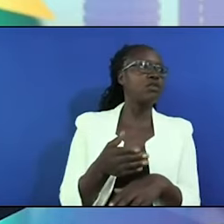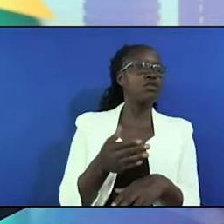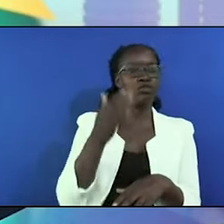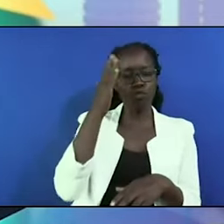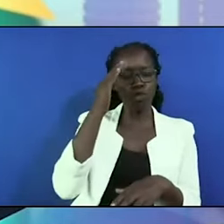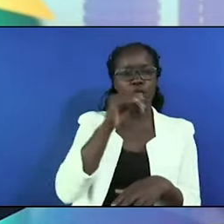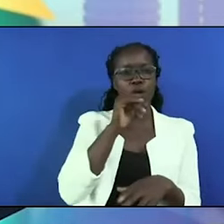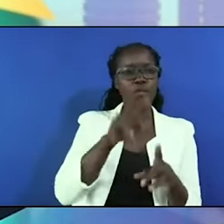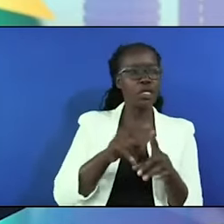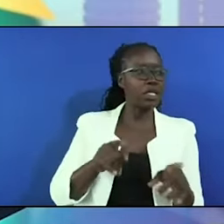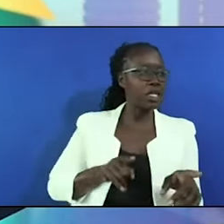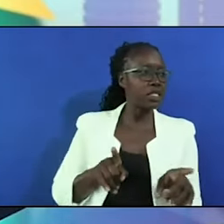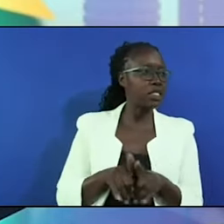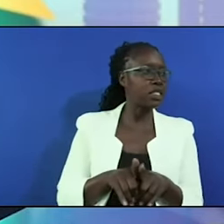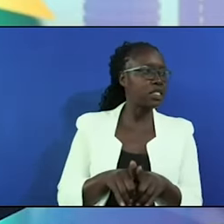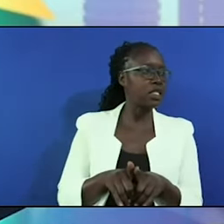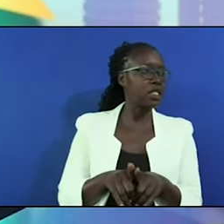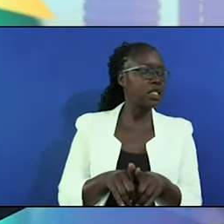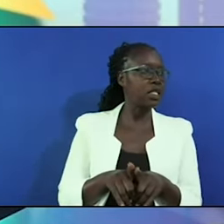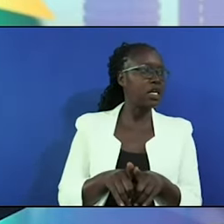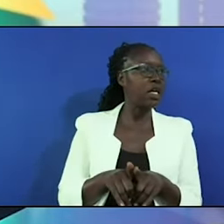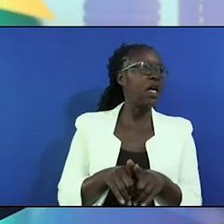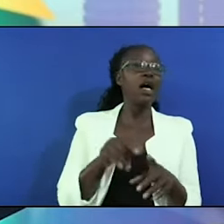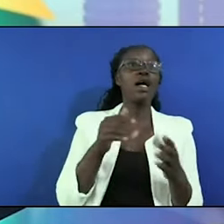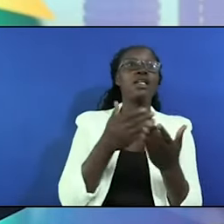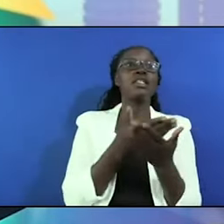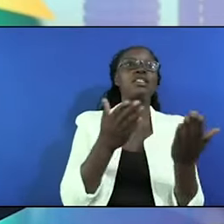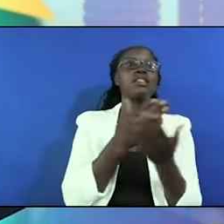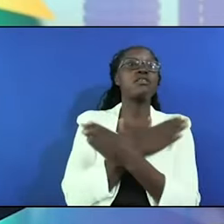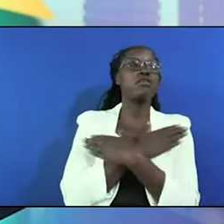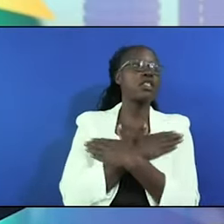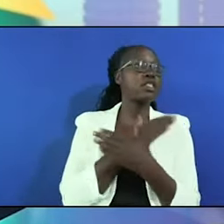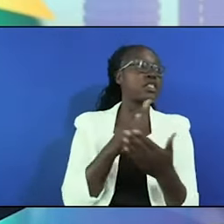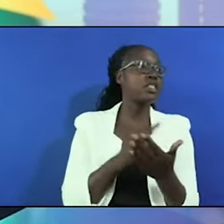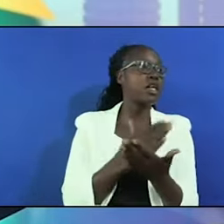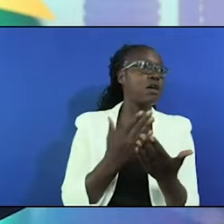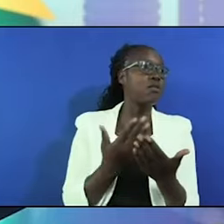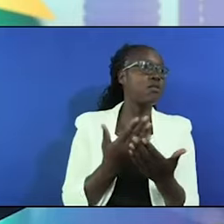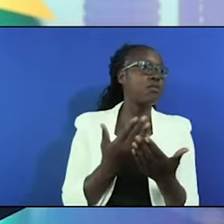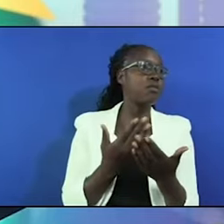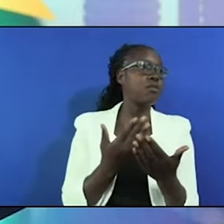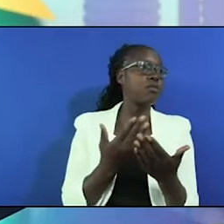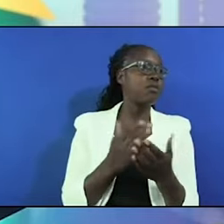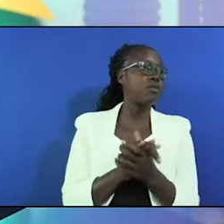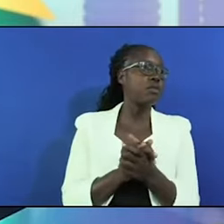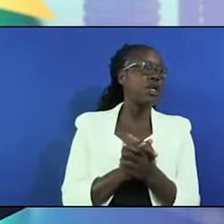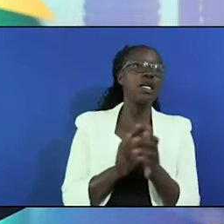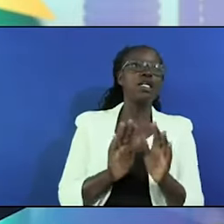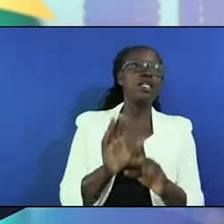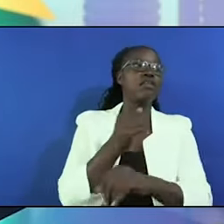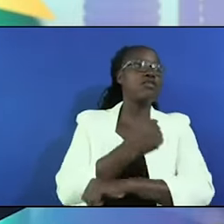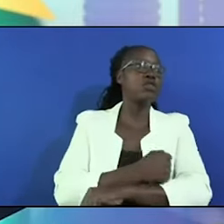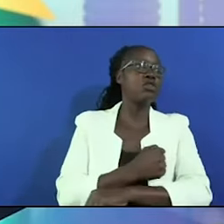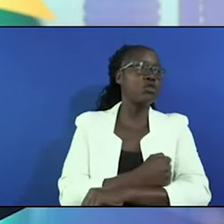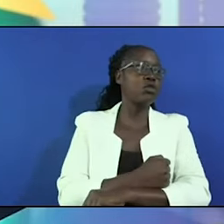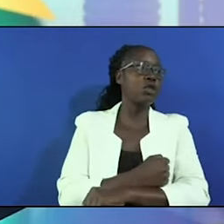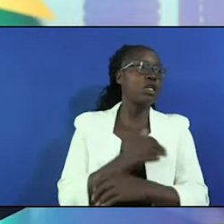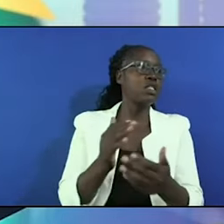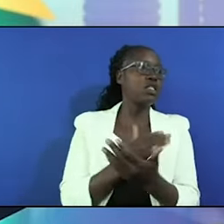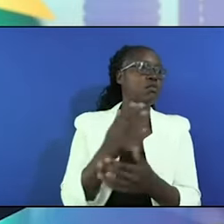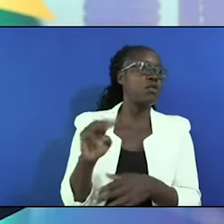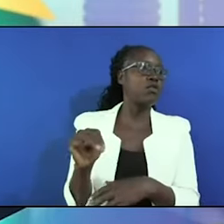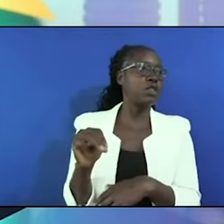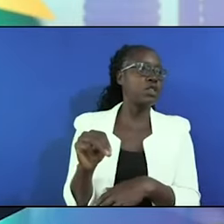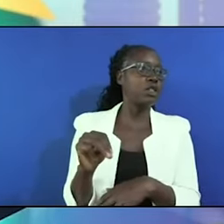and sisters, are really deep friends of mine, some of whom we went with them to school. Some of